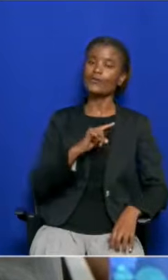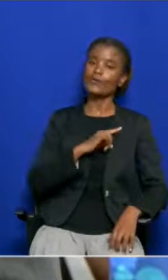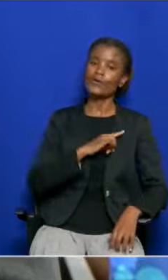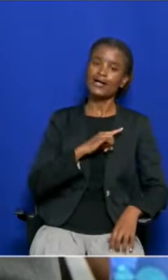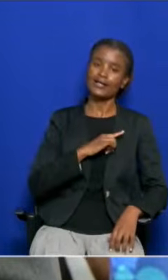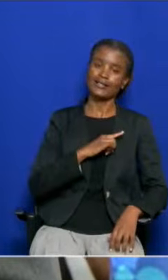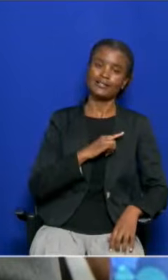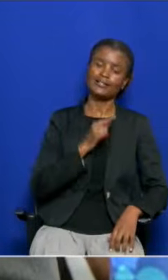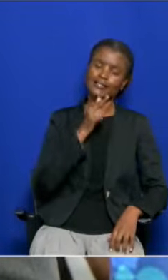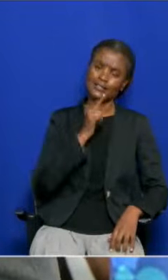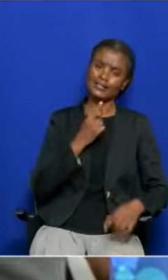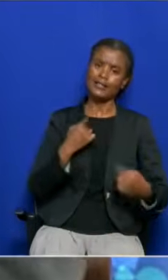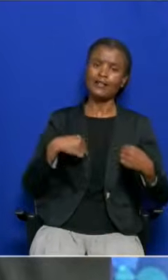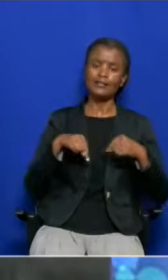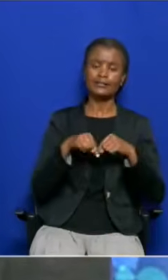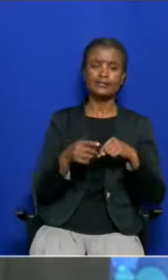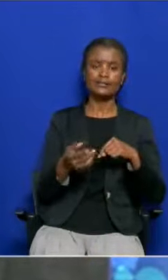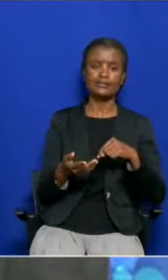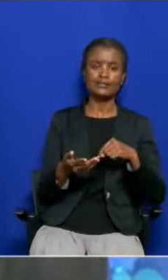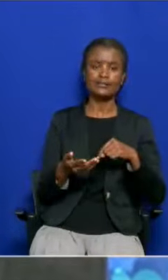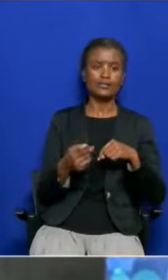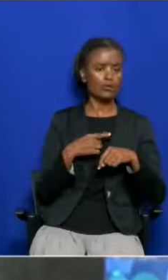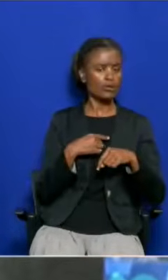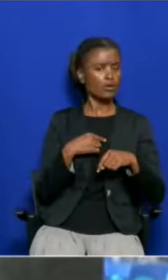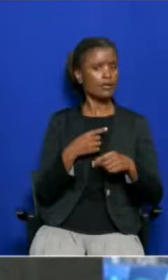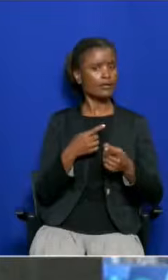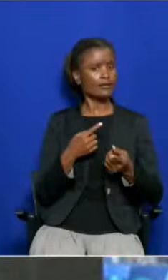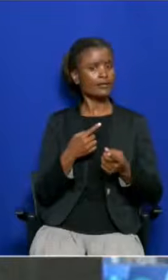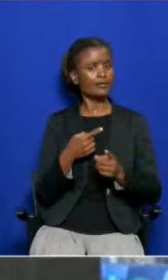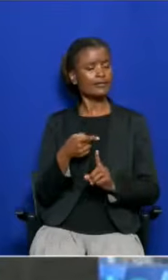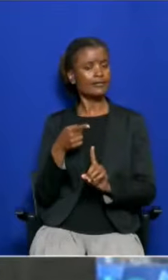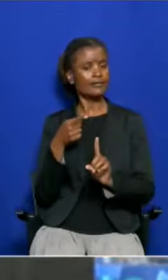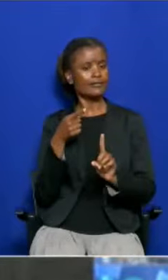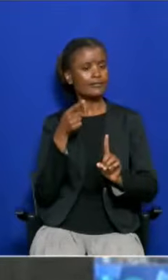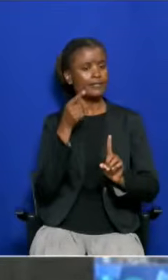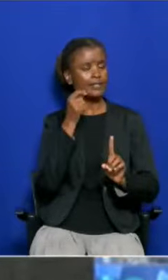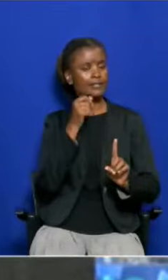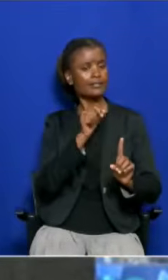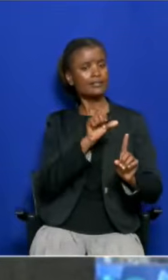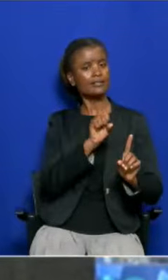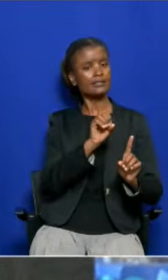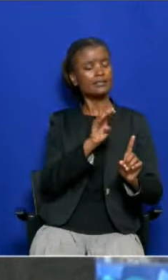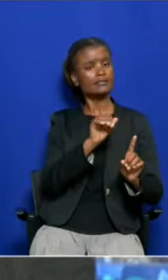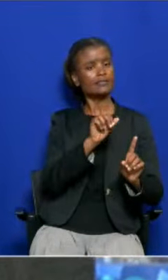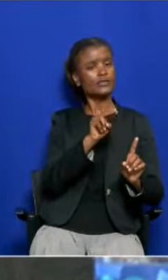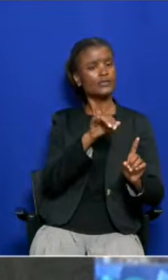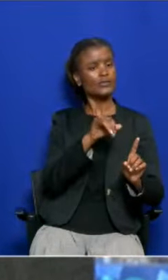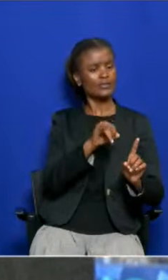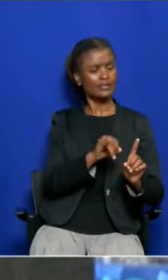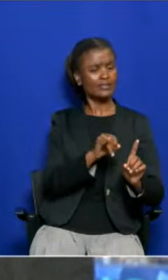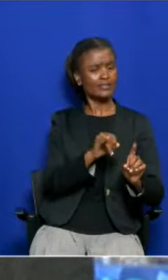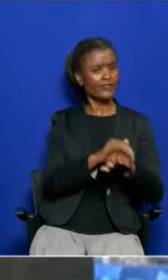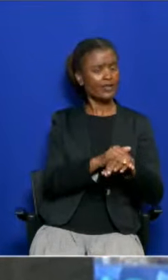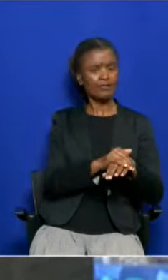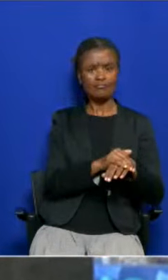this list? He's not friends with Mr. Sibanyoni, so he's not making inquiries on behalf of Mr. Sibanyoni.